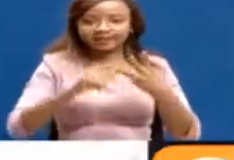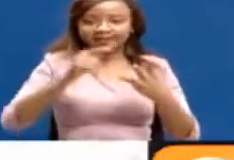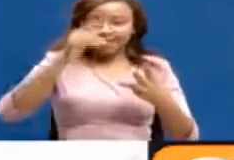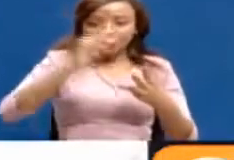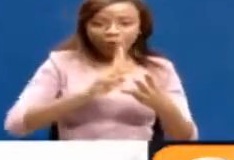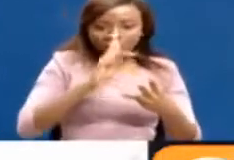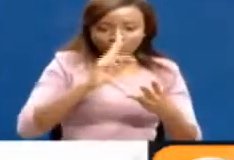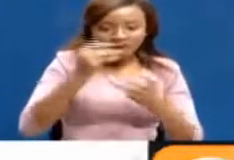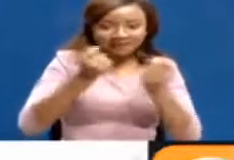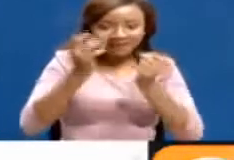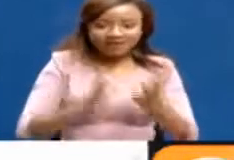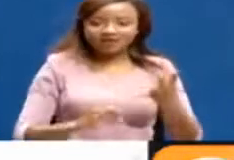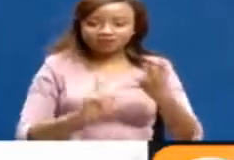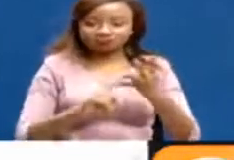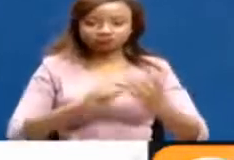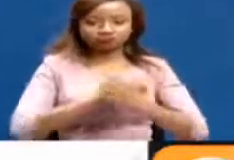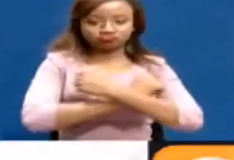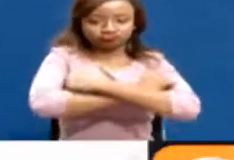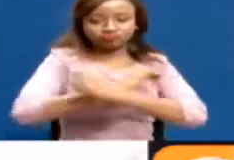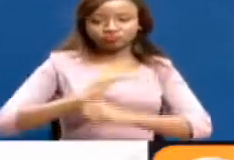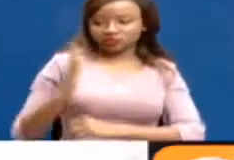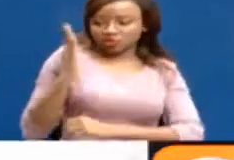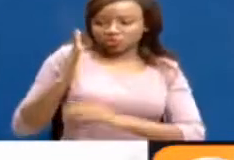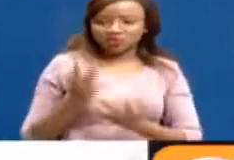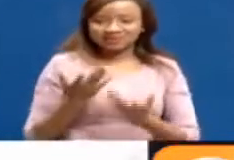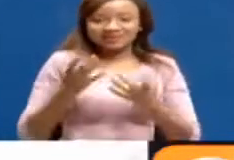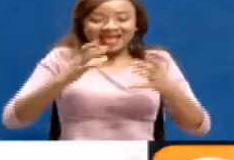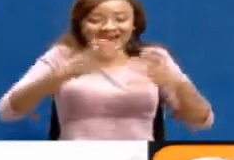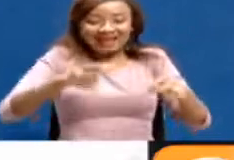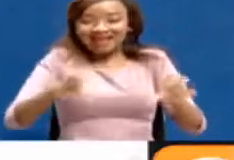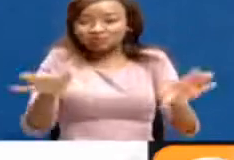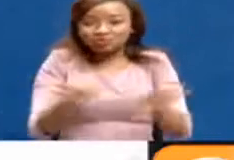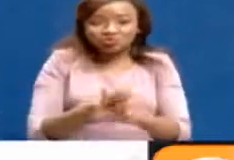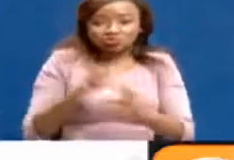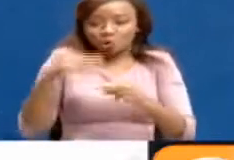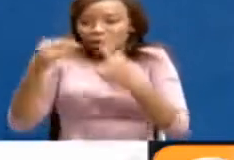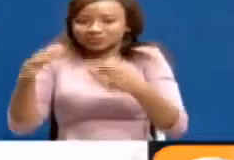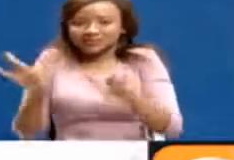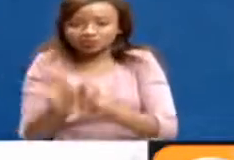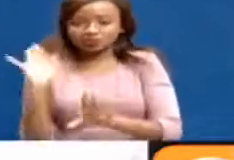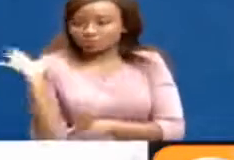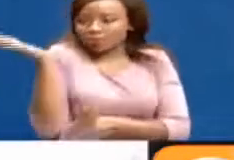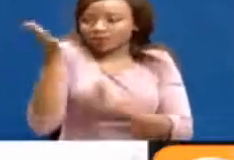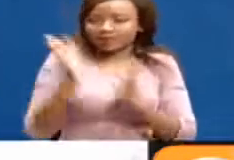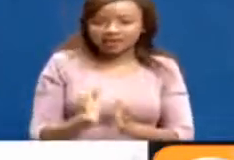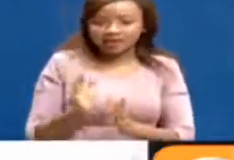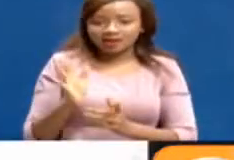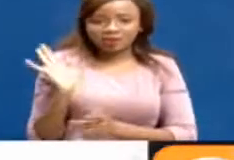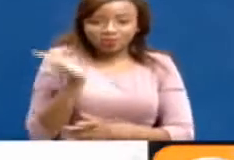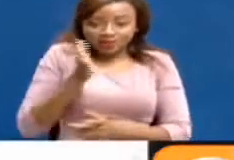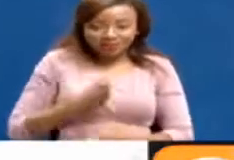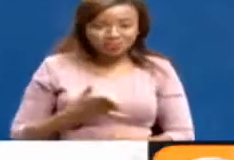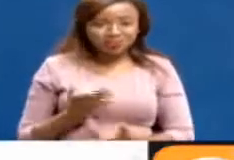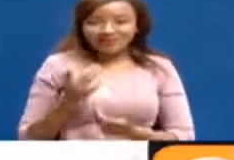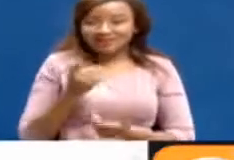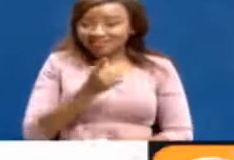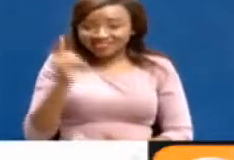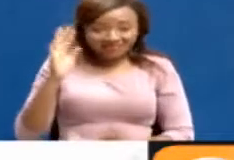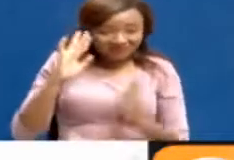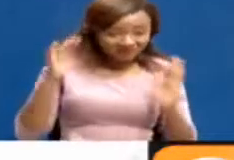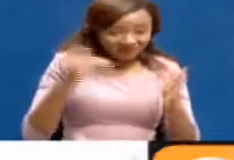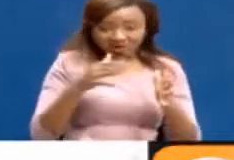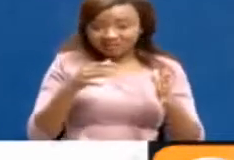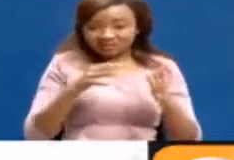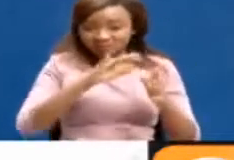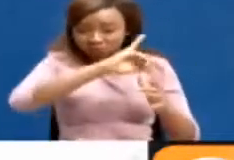drivers, bouncers, clubs are closed, restaurants are closed, waiters, waitresses. Do you think they care about sibling rivalry,